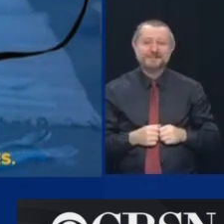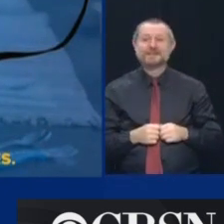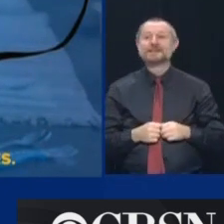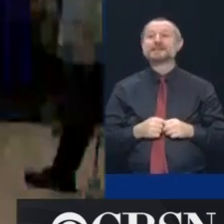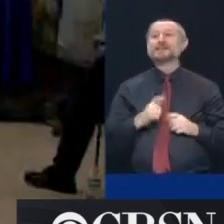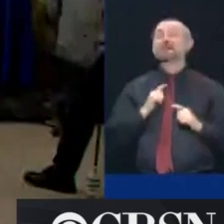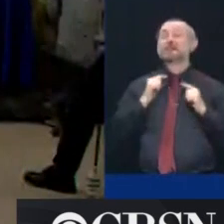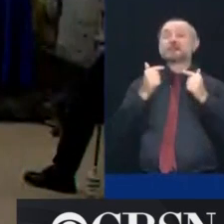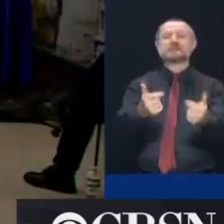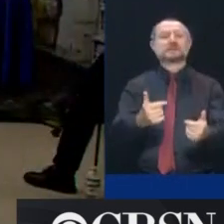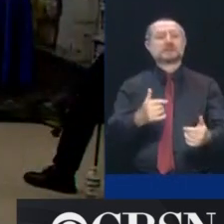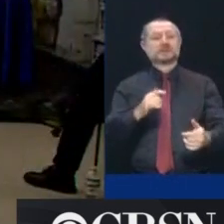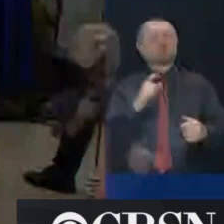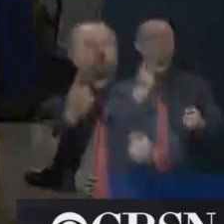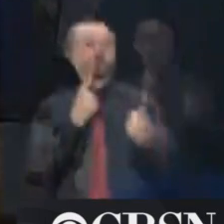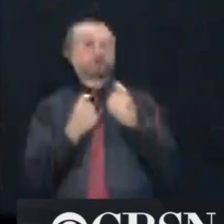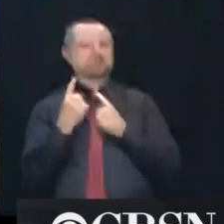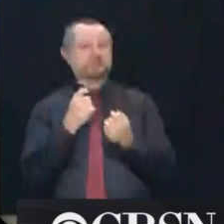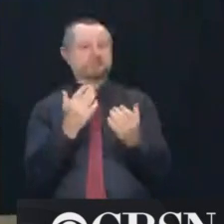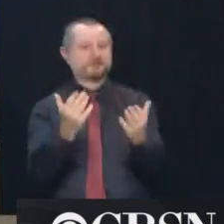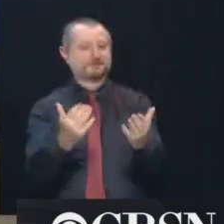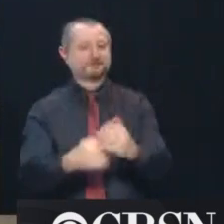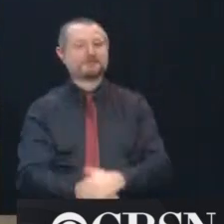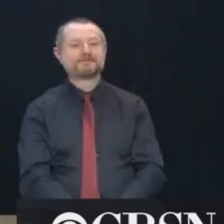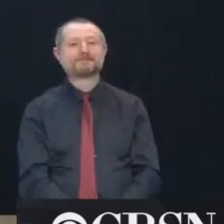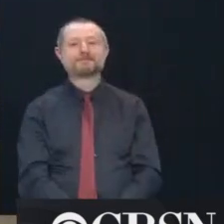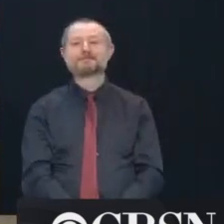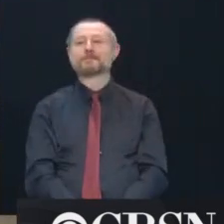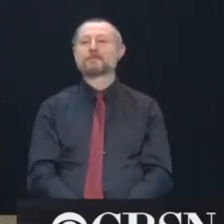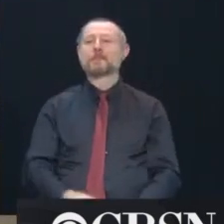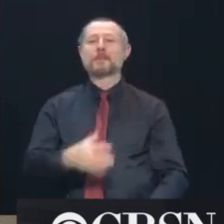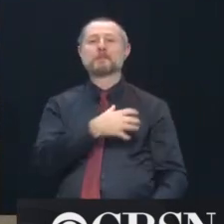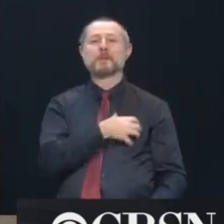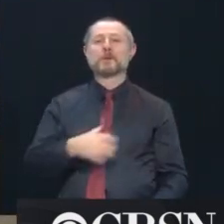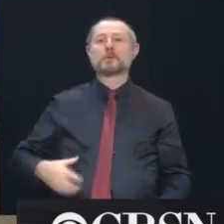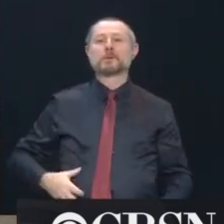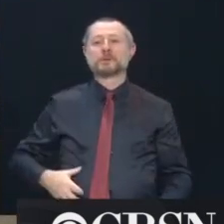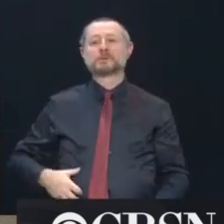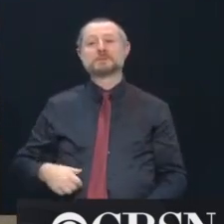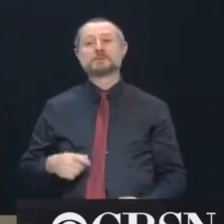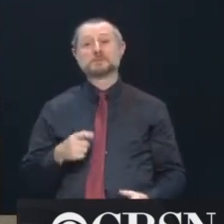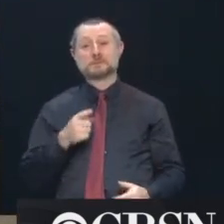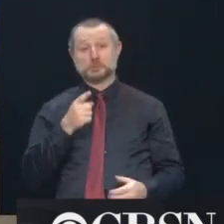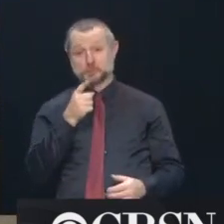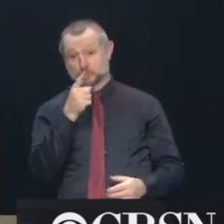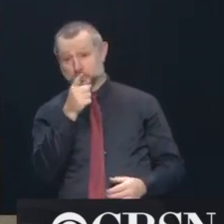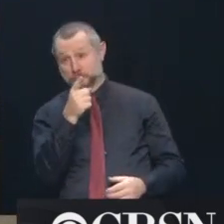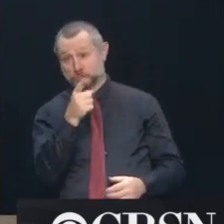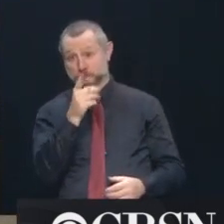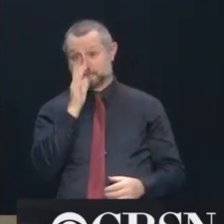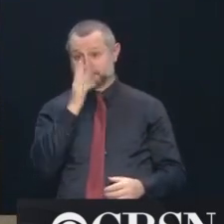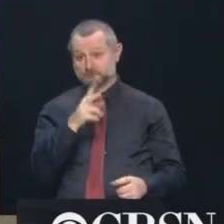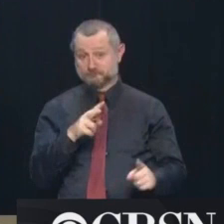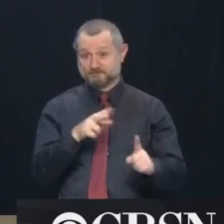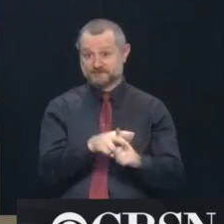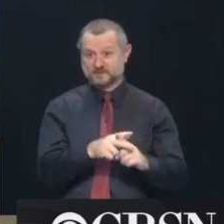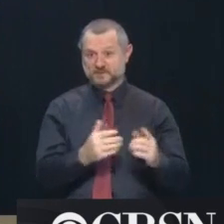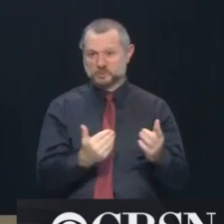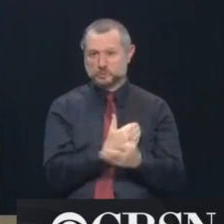Questions? Regarding the mayor keeps saying that that you are going to impose new restrictions on all of New York